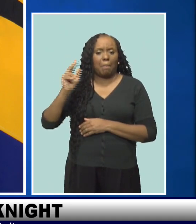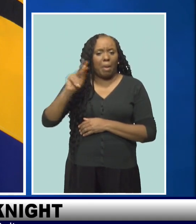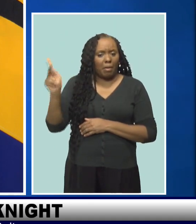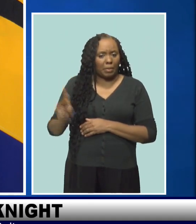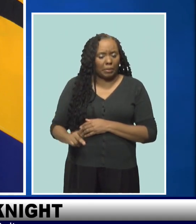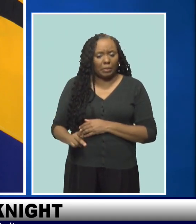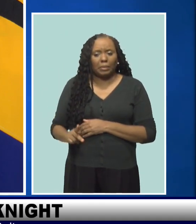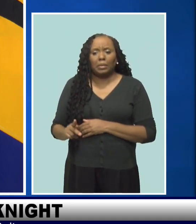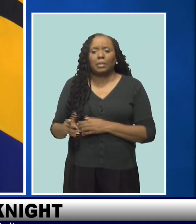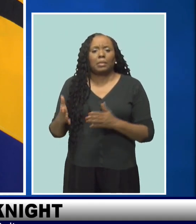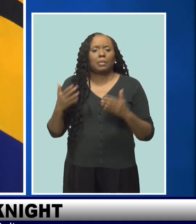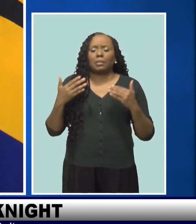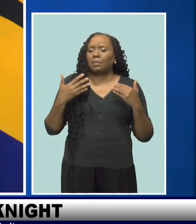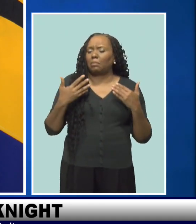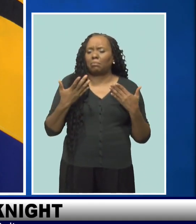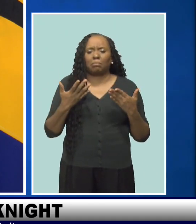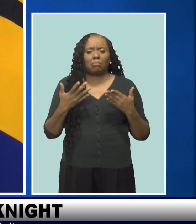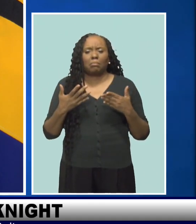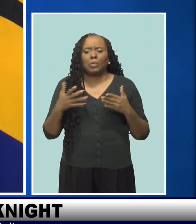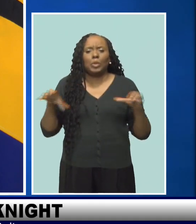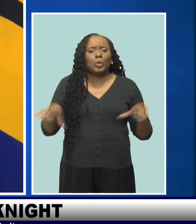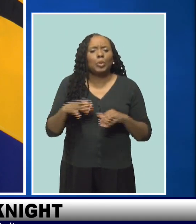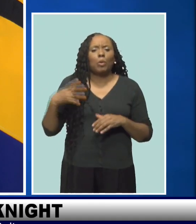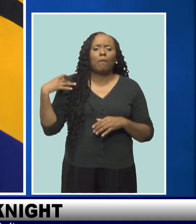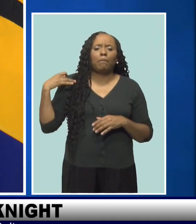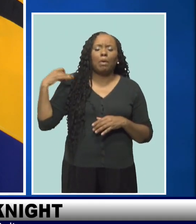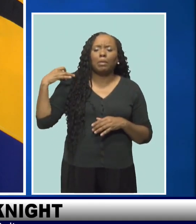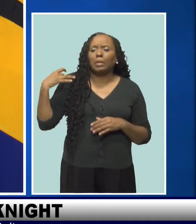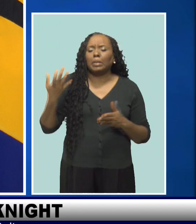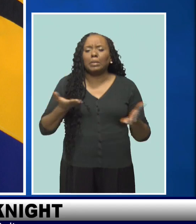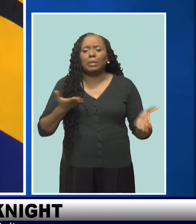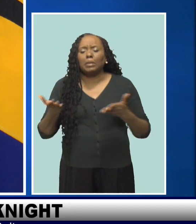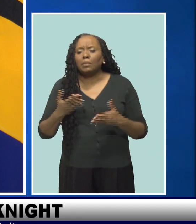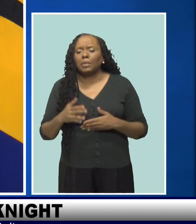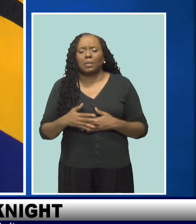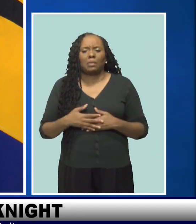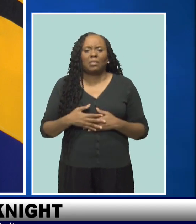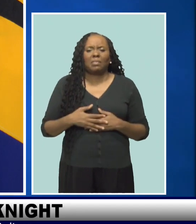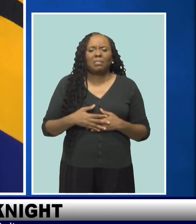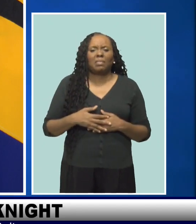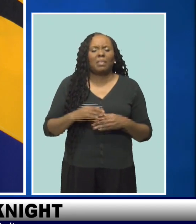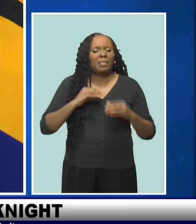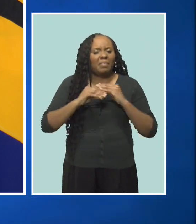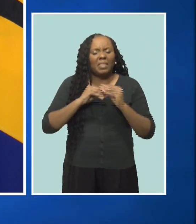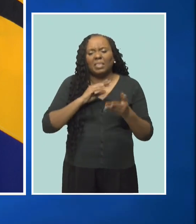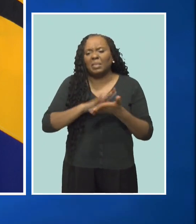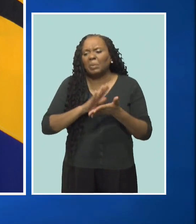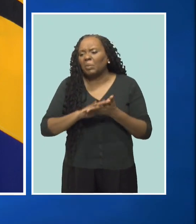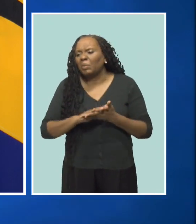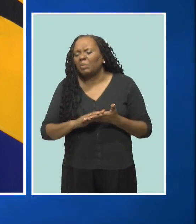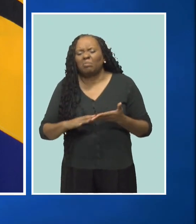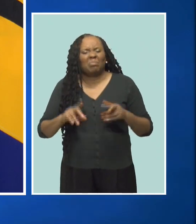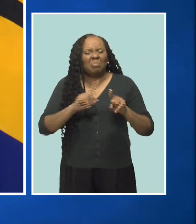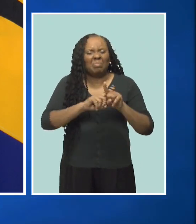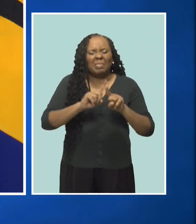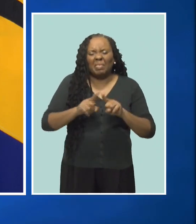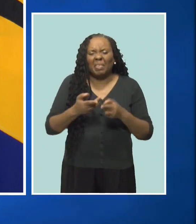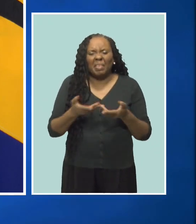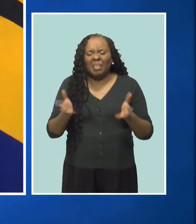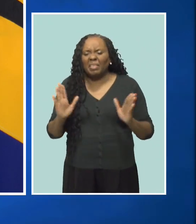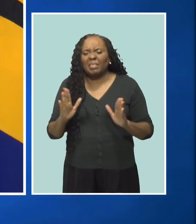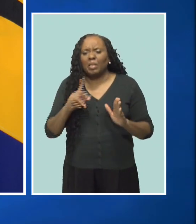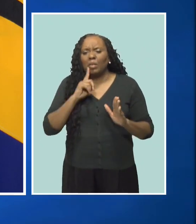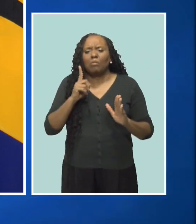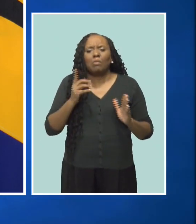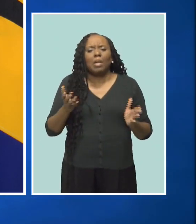get together, to repair schools, to look at areas within their communities that they can work together on to uplift the